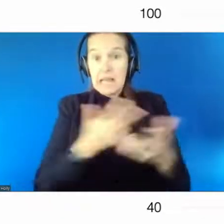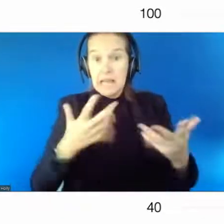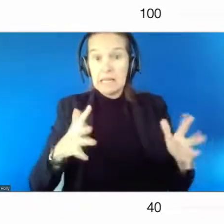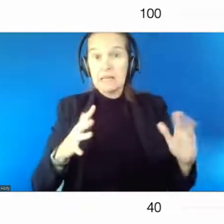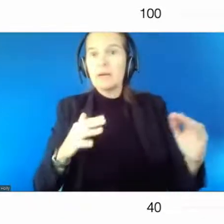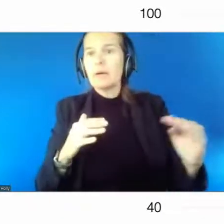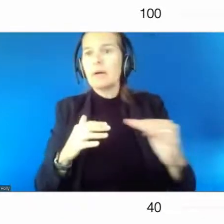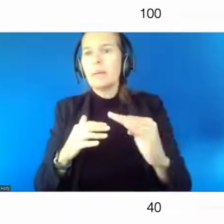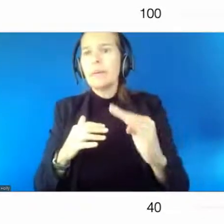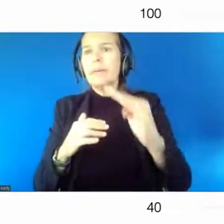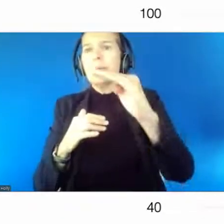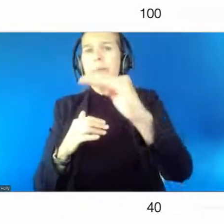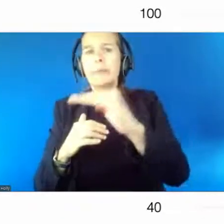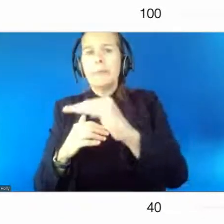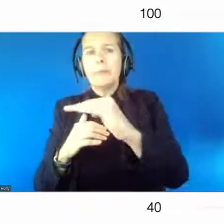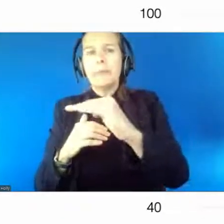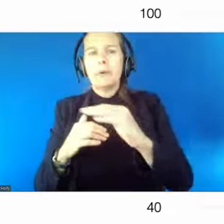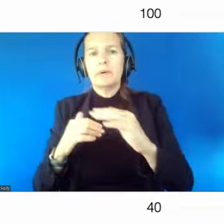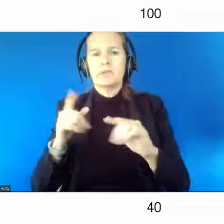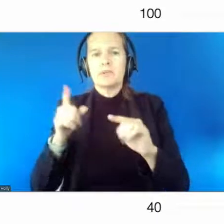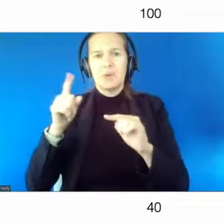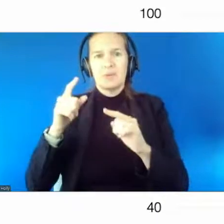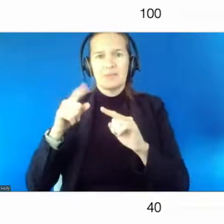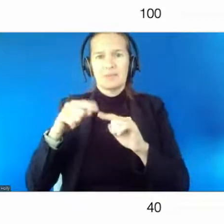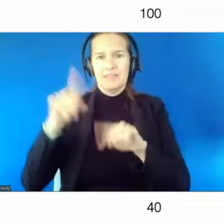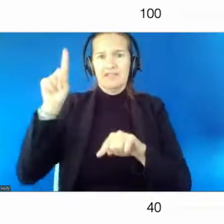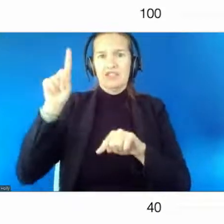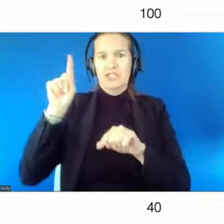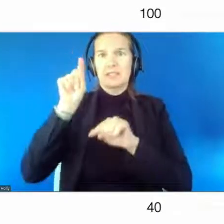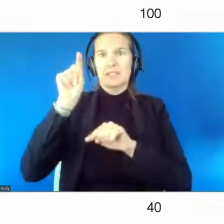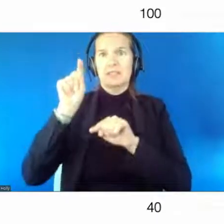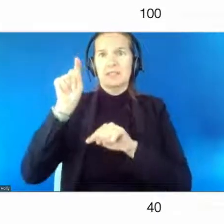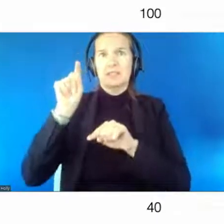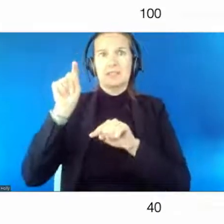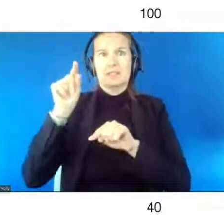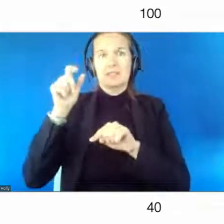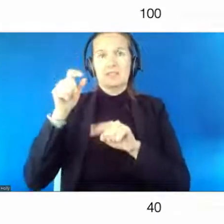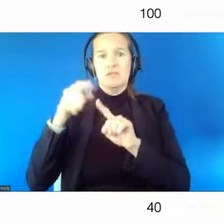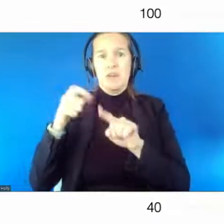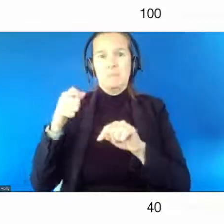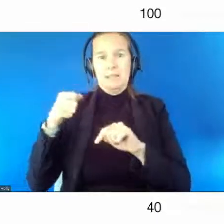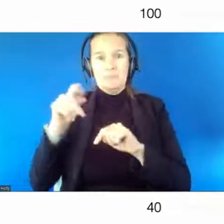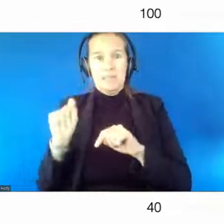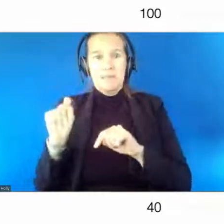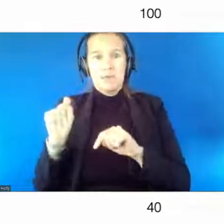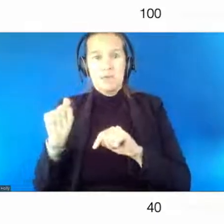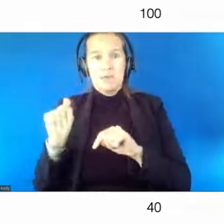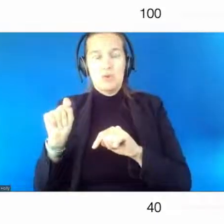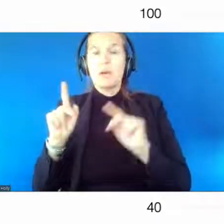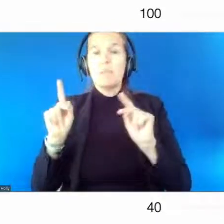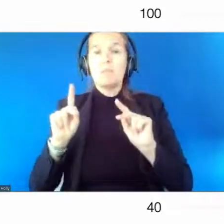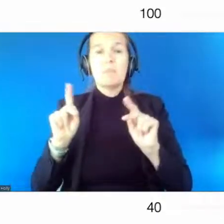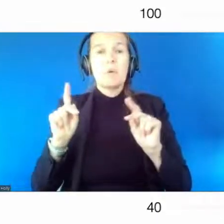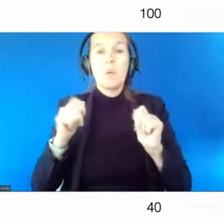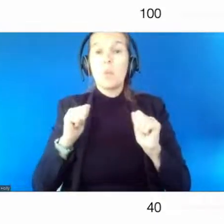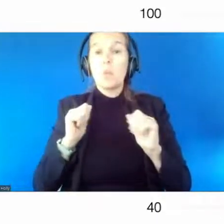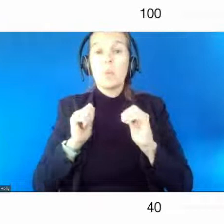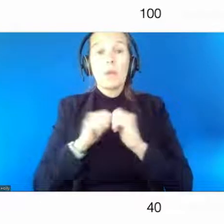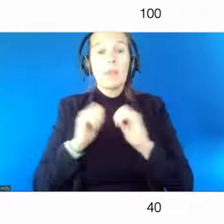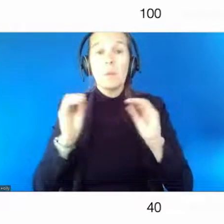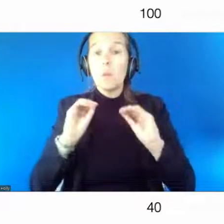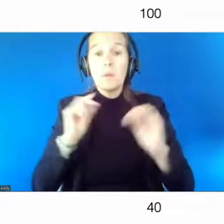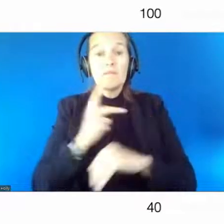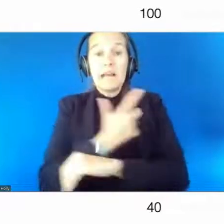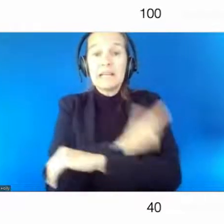were vaccinated. And the difference in September was the people who were not vaccinated were